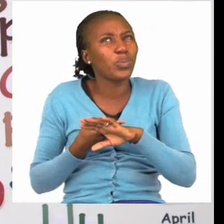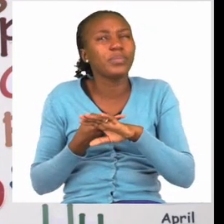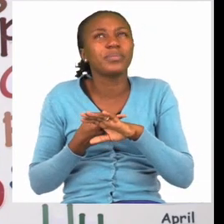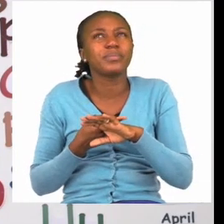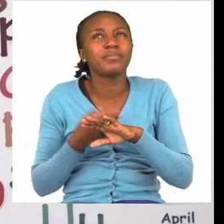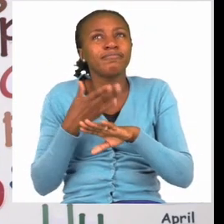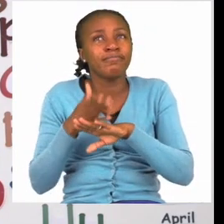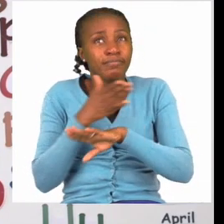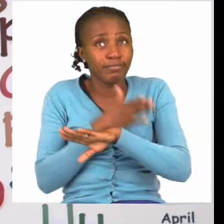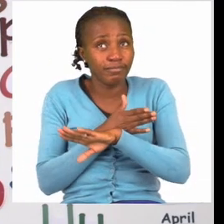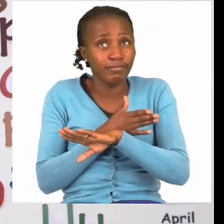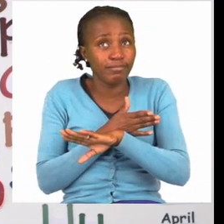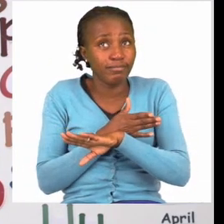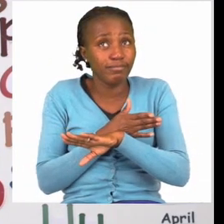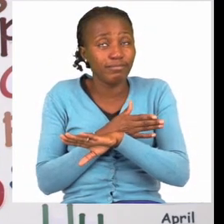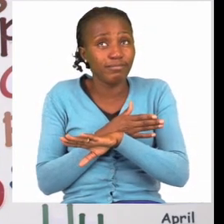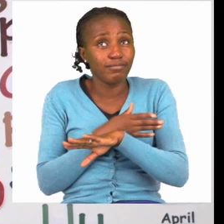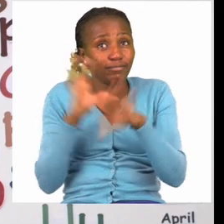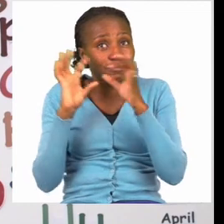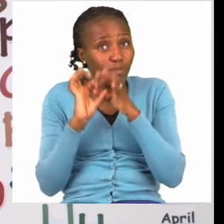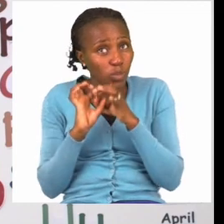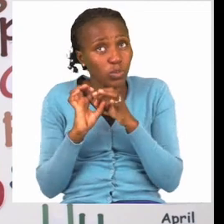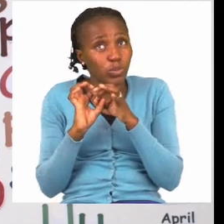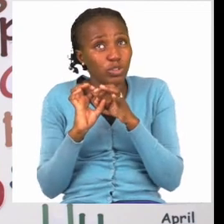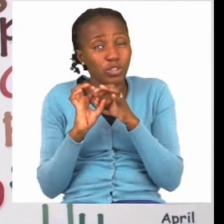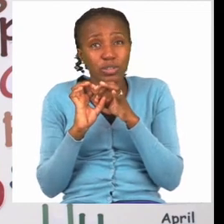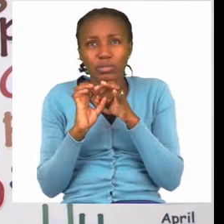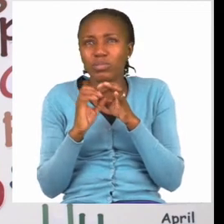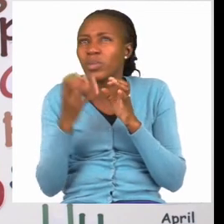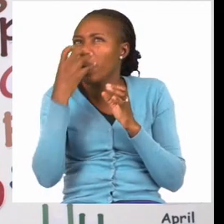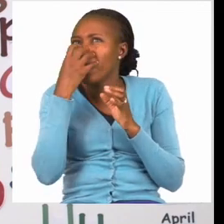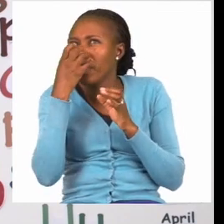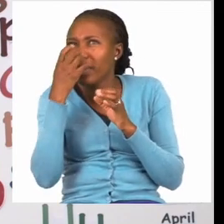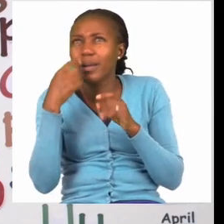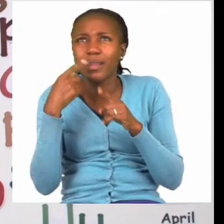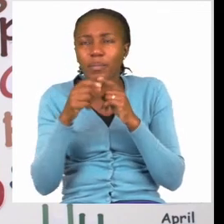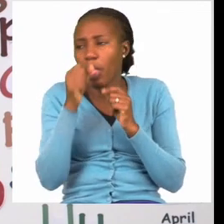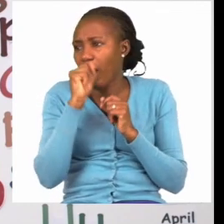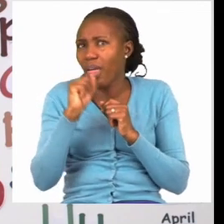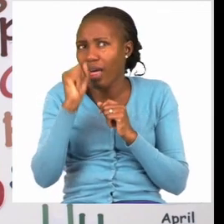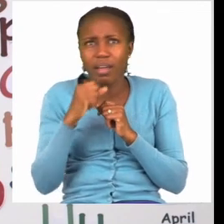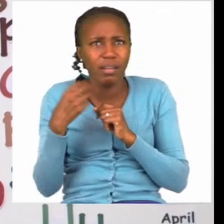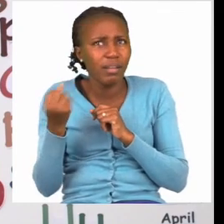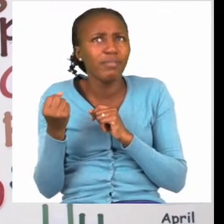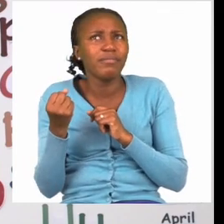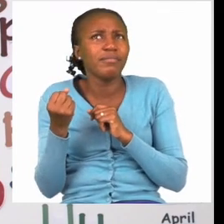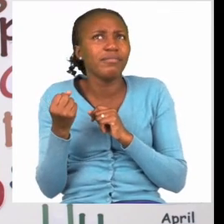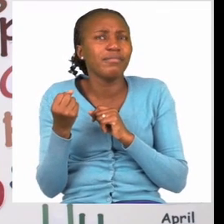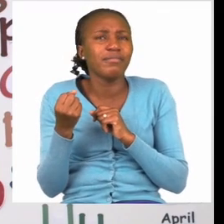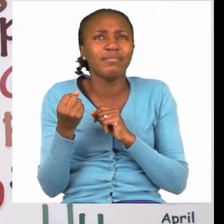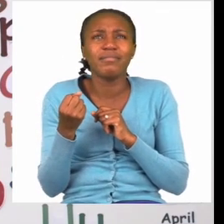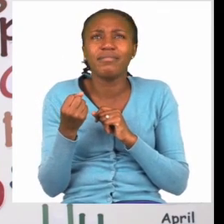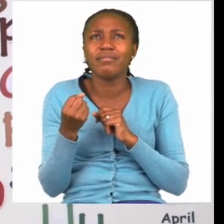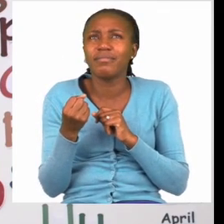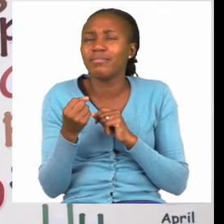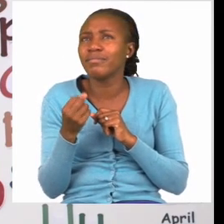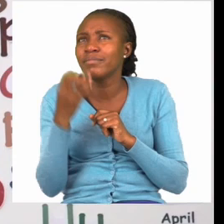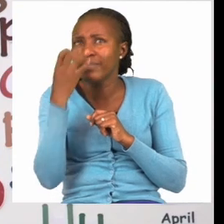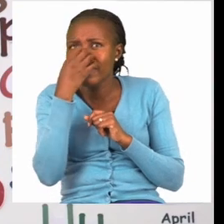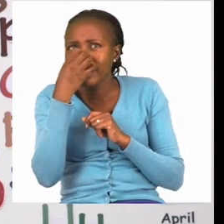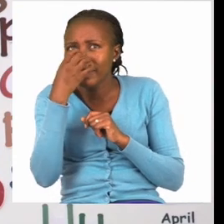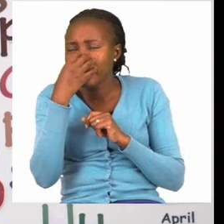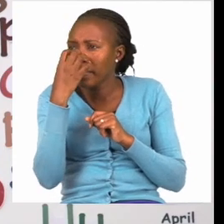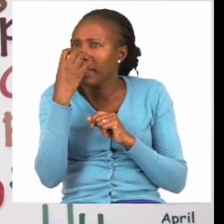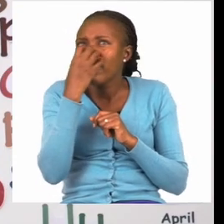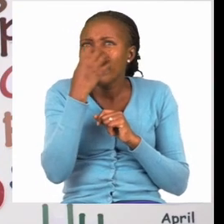we go home, Zoshi promised me that we could have ice cream, so can you help me find